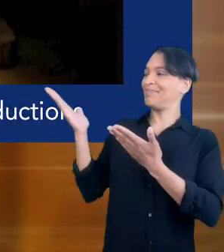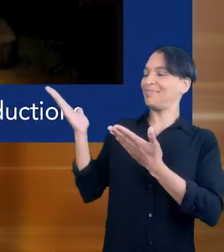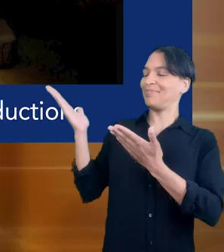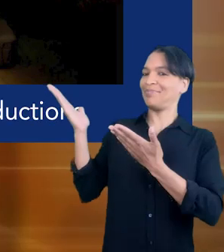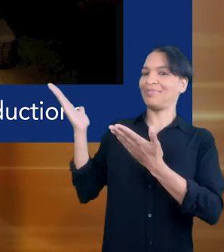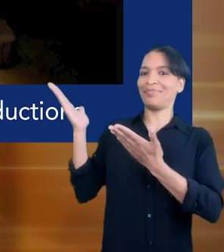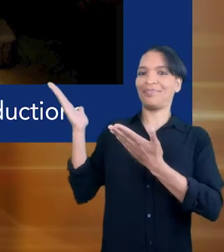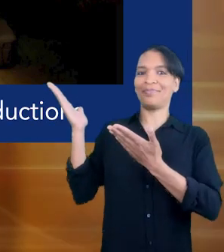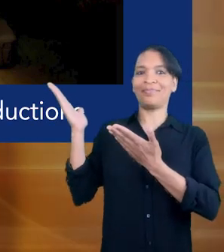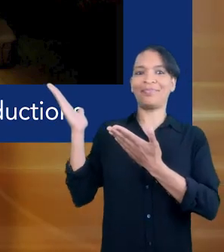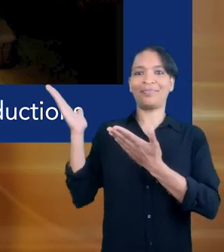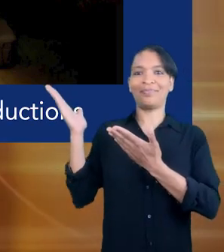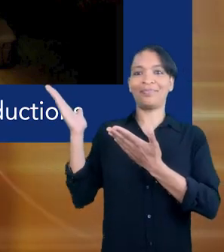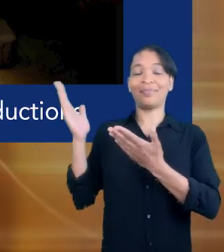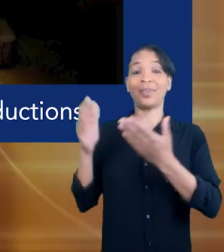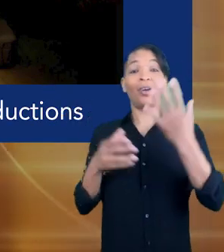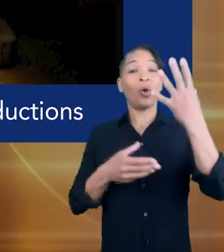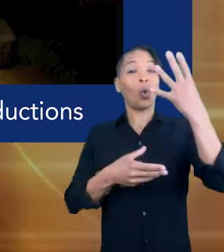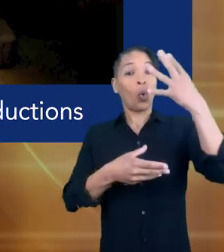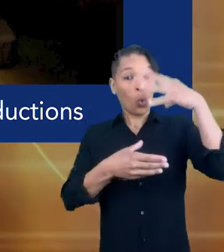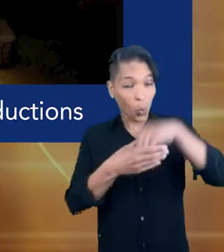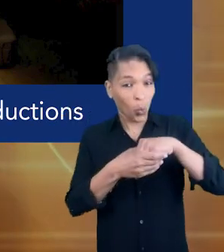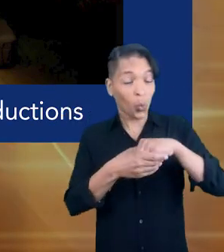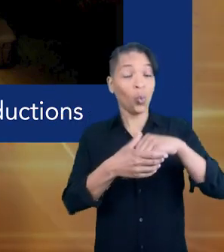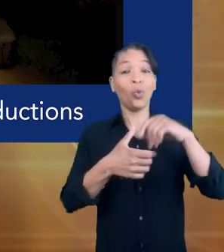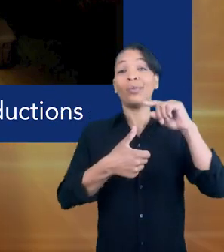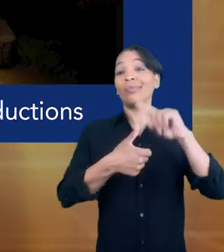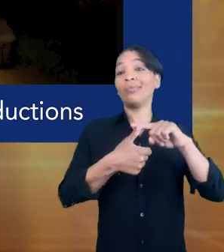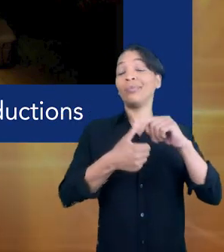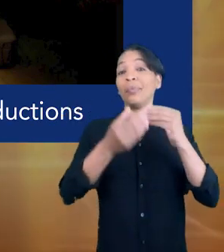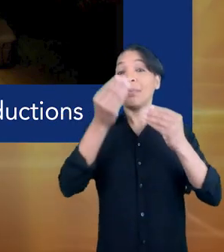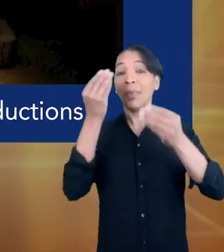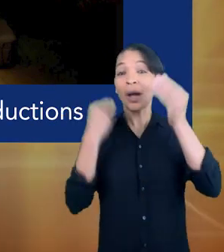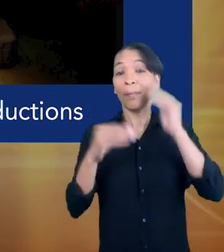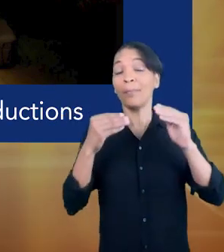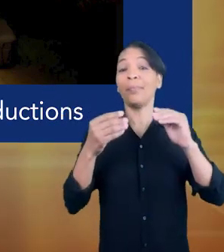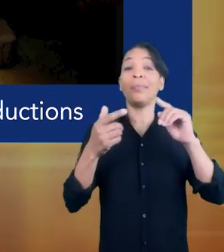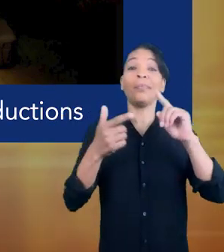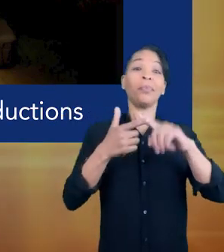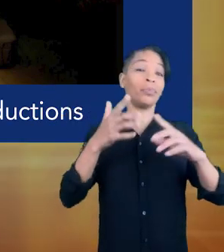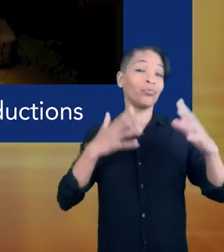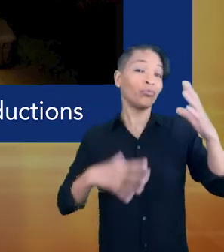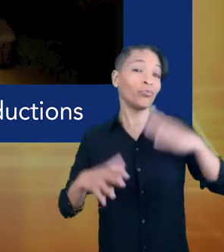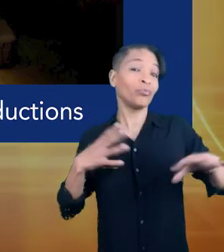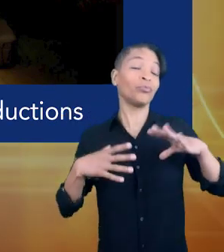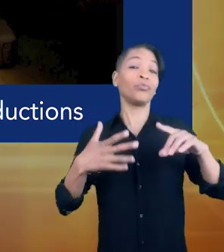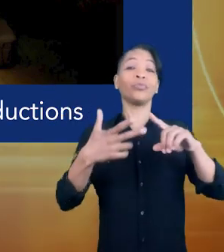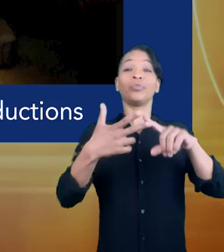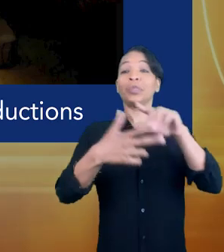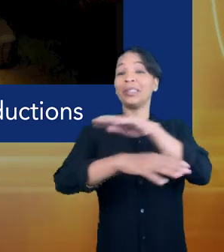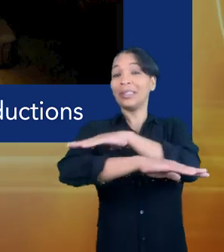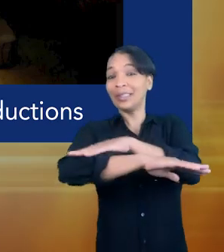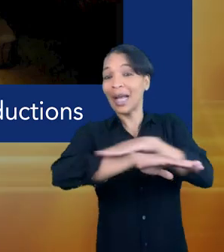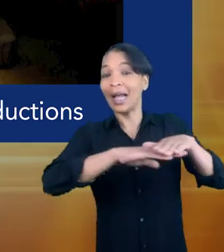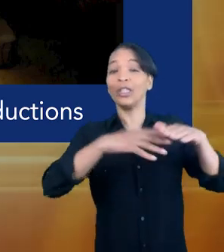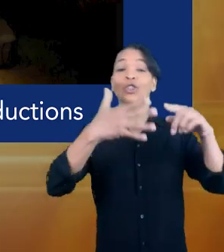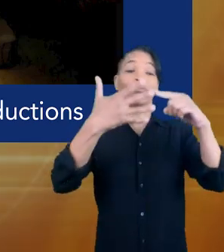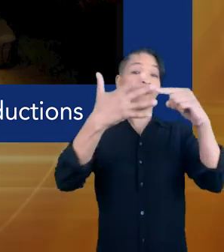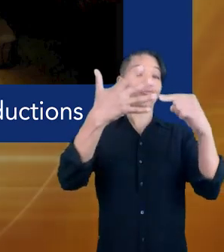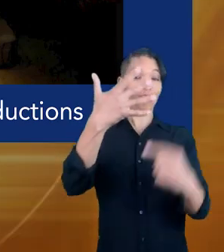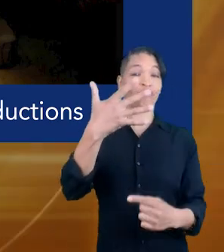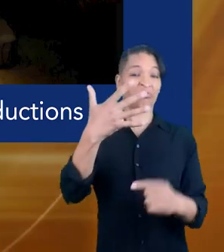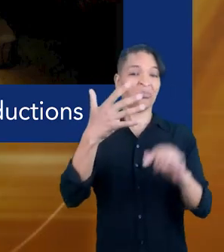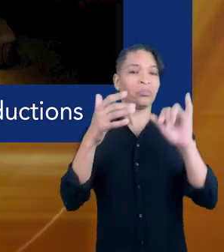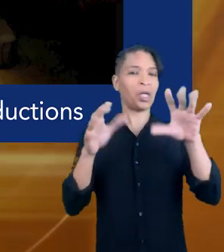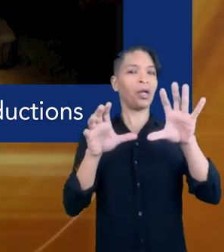Fiore, Costume Design by Chelsea Curl, Lighting Design by Steve Shack, Sound design